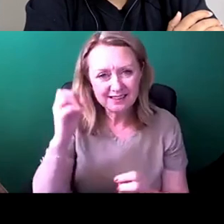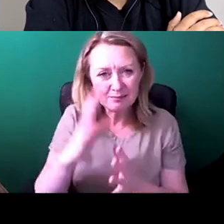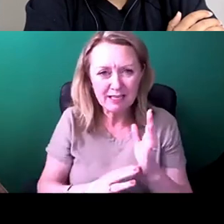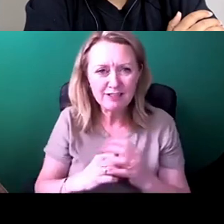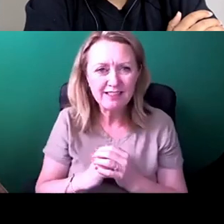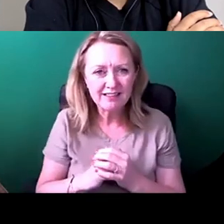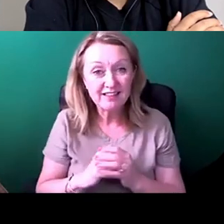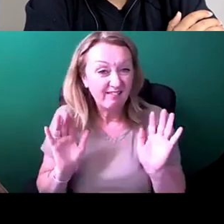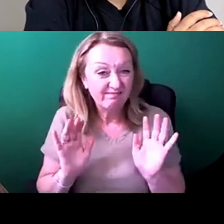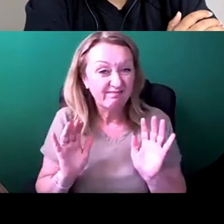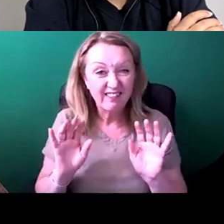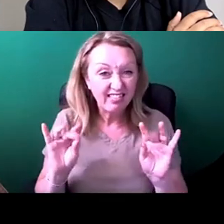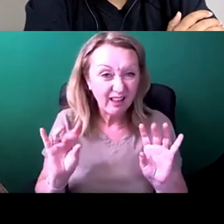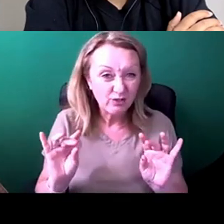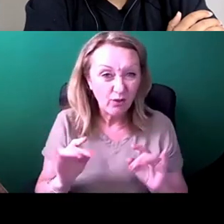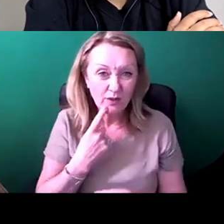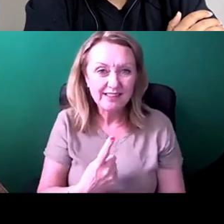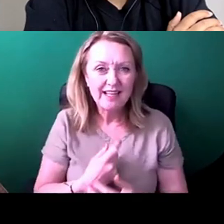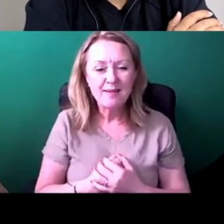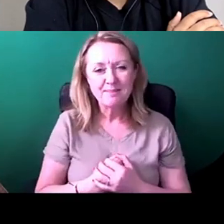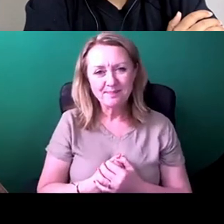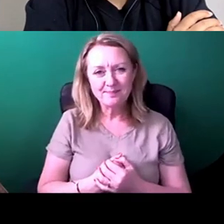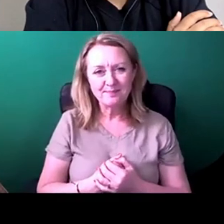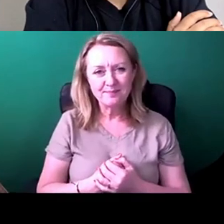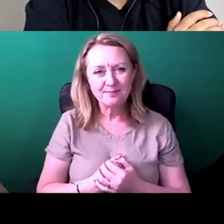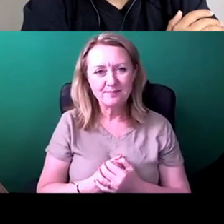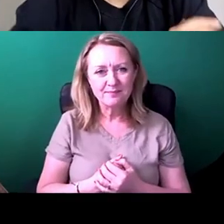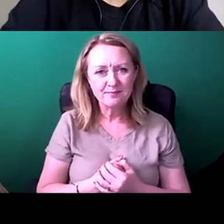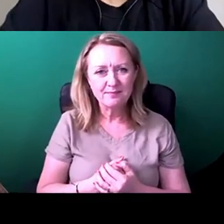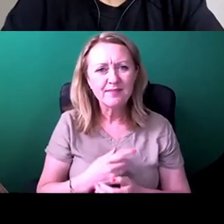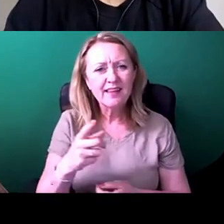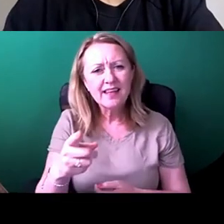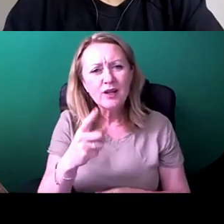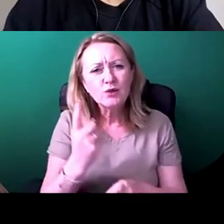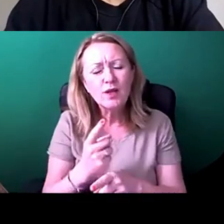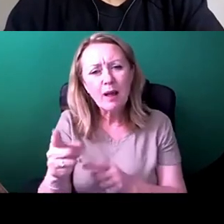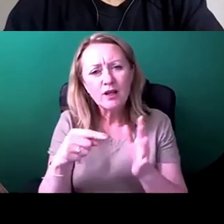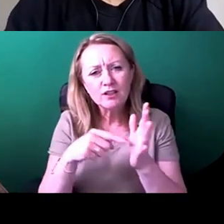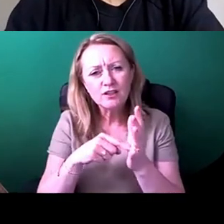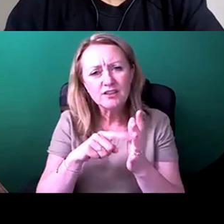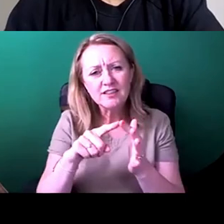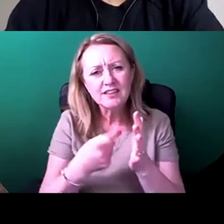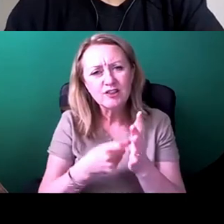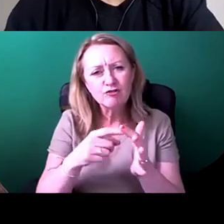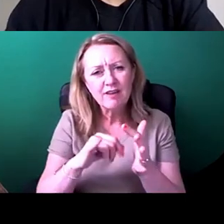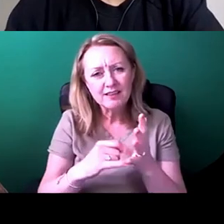Yeah, that's really what I wanted to say on that. Thanks. I think you're referring to Teresa Cisneros